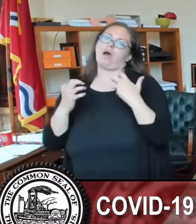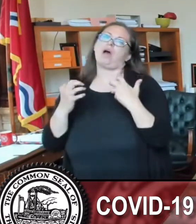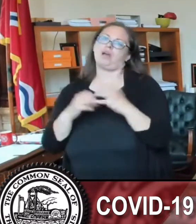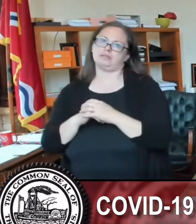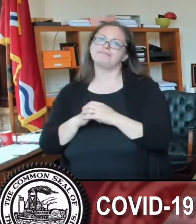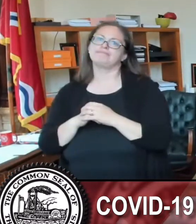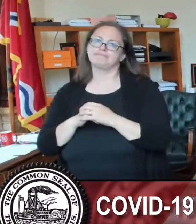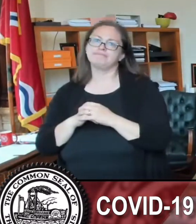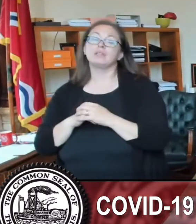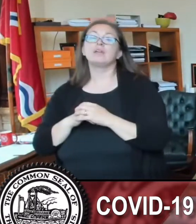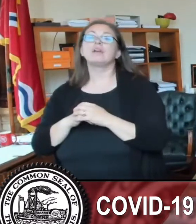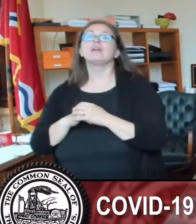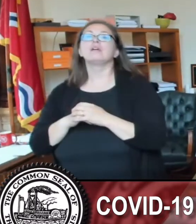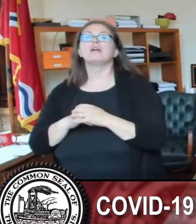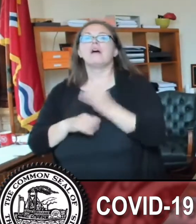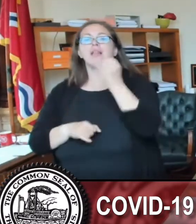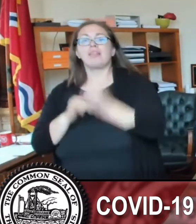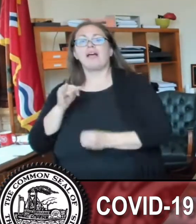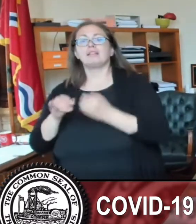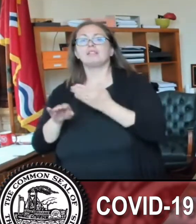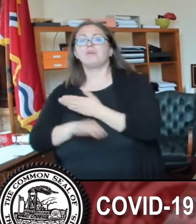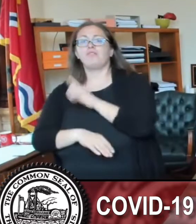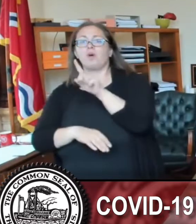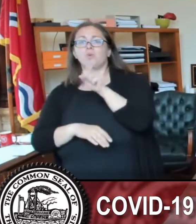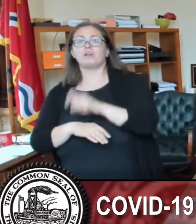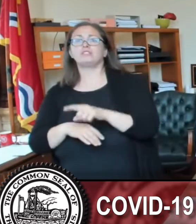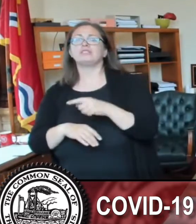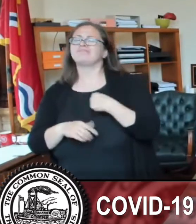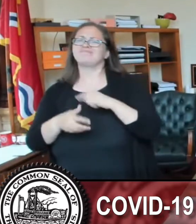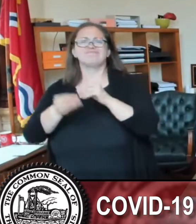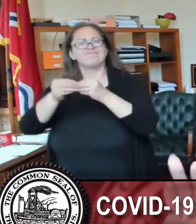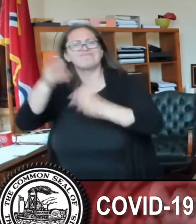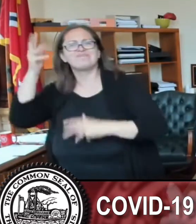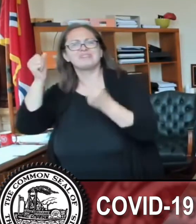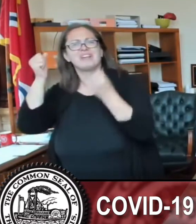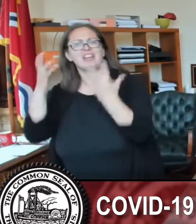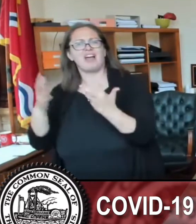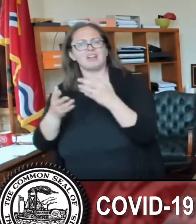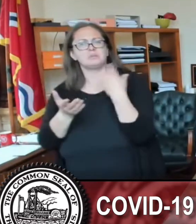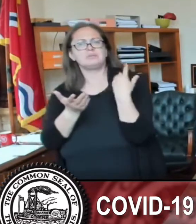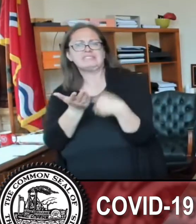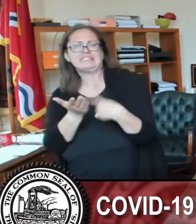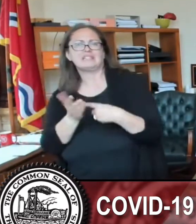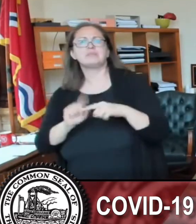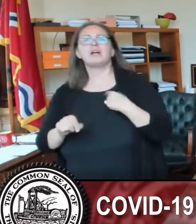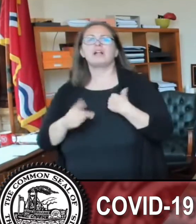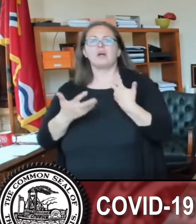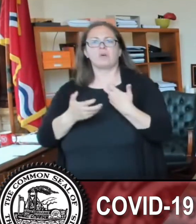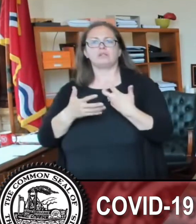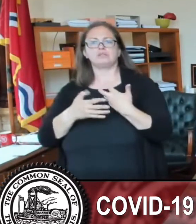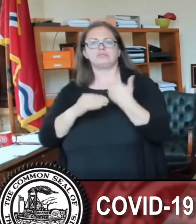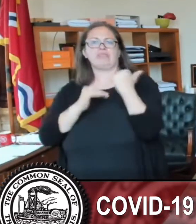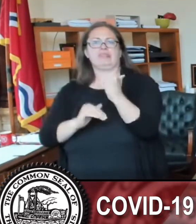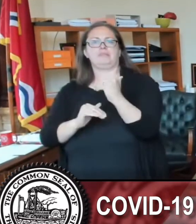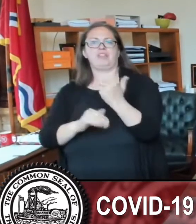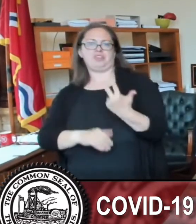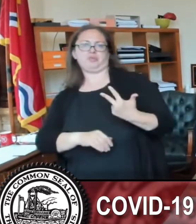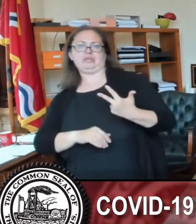So lastly, before we go to questions, I had a lot of things to talk to you about today, but I had to sort of narrow it down to 3 big